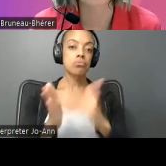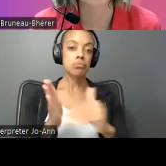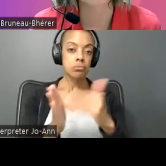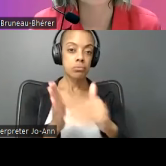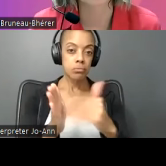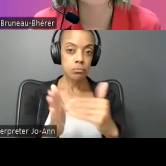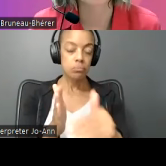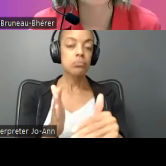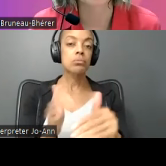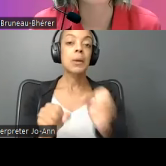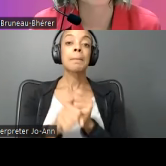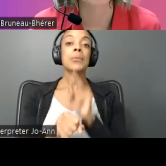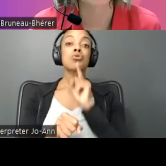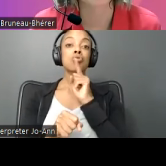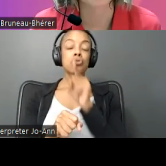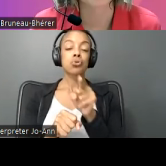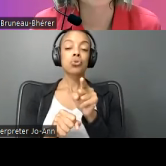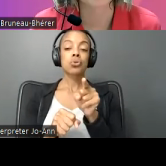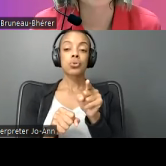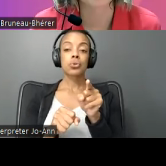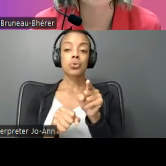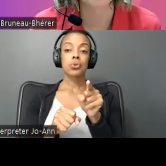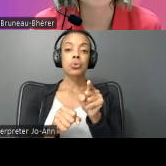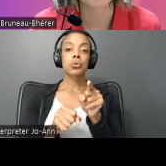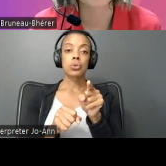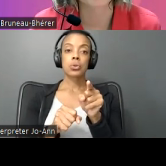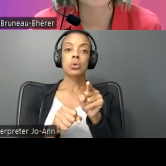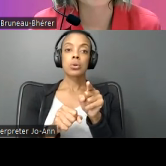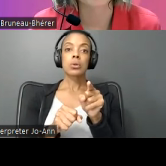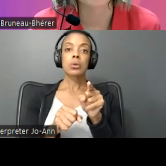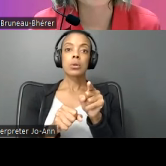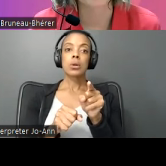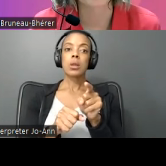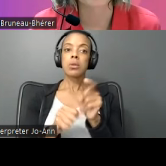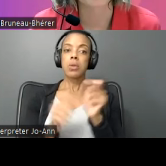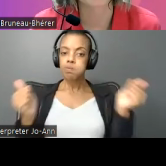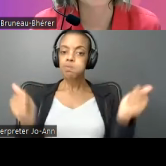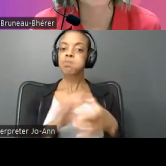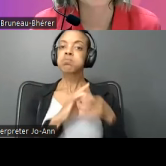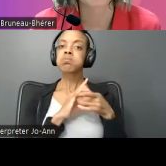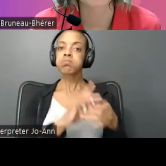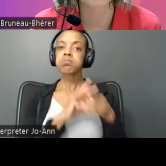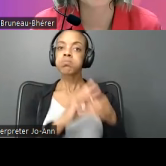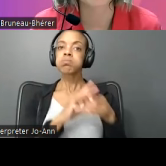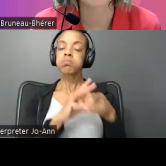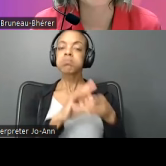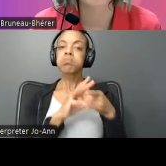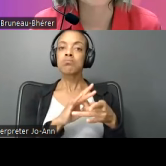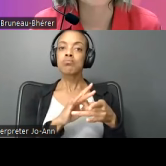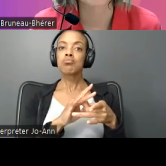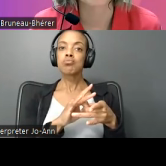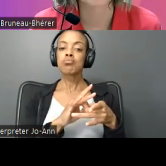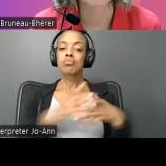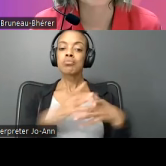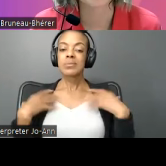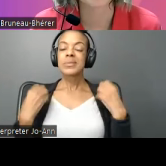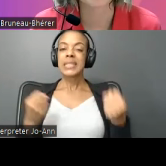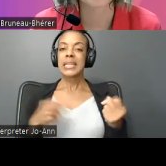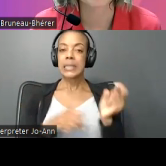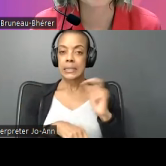you have to make sure that the routine gives a lot of relationship moments. Healing moments can be